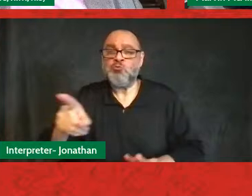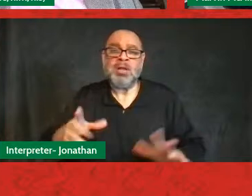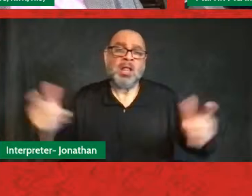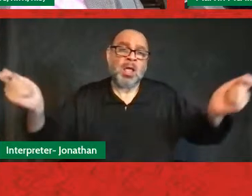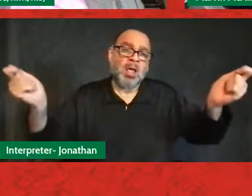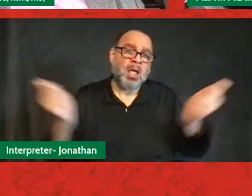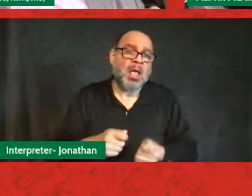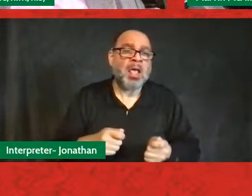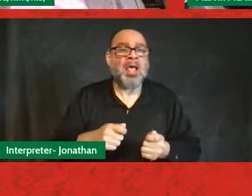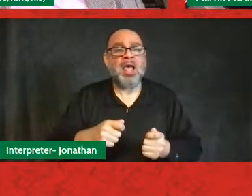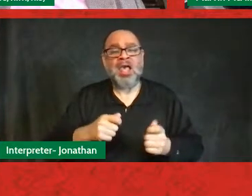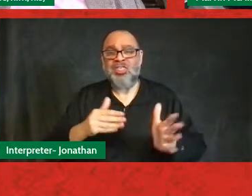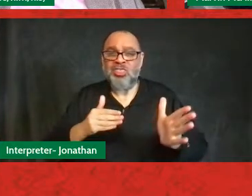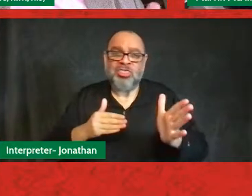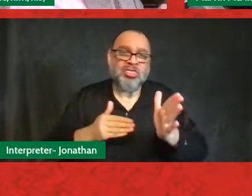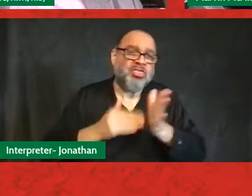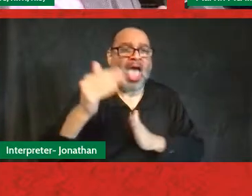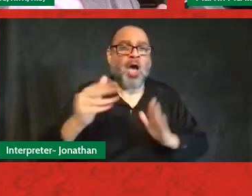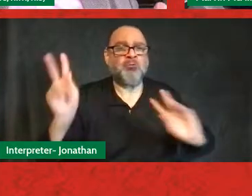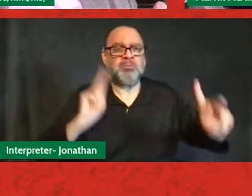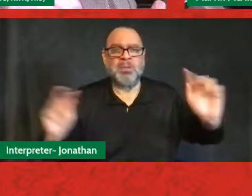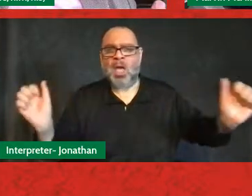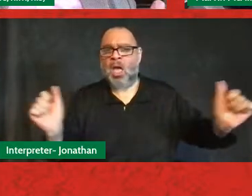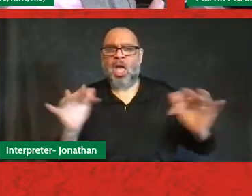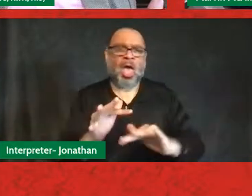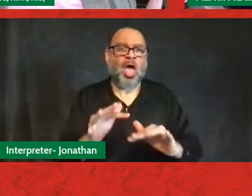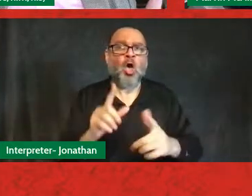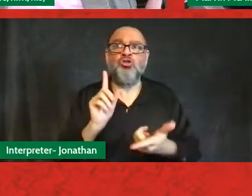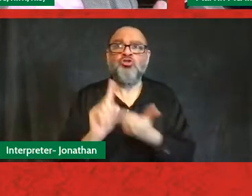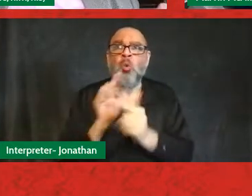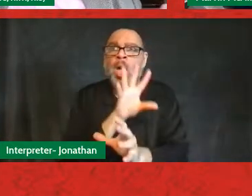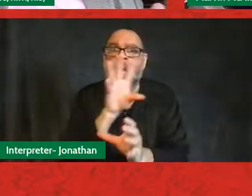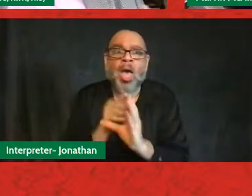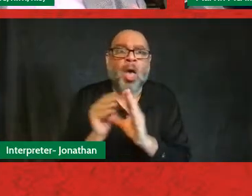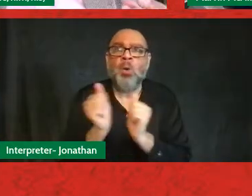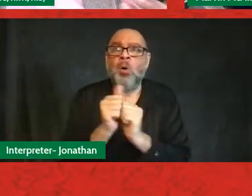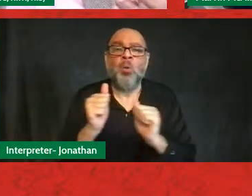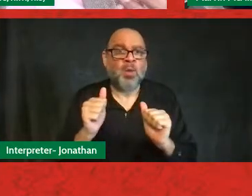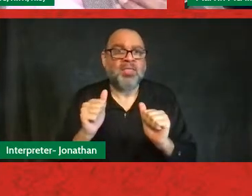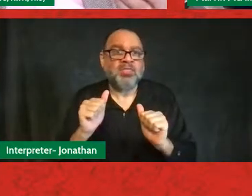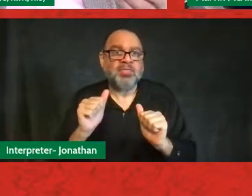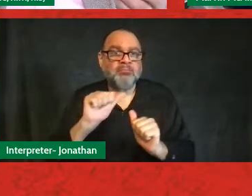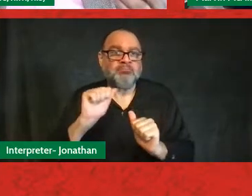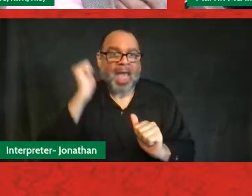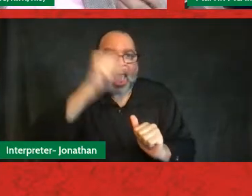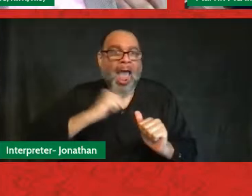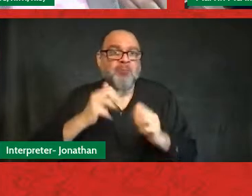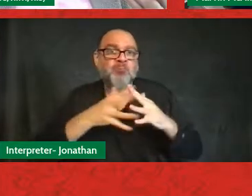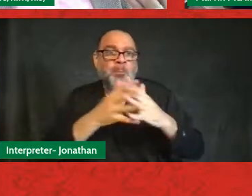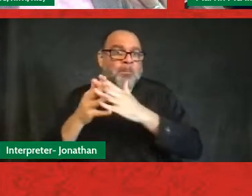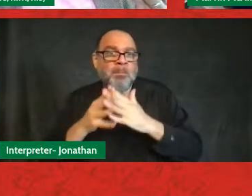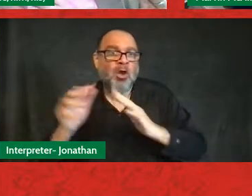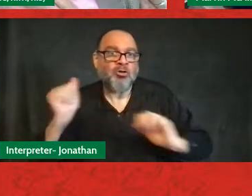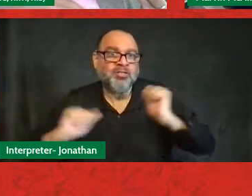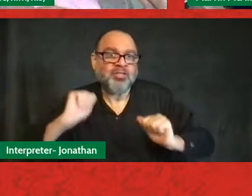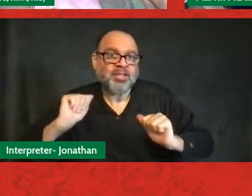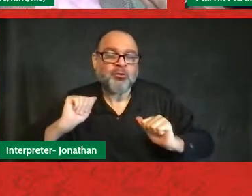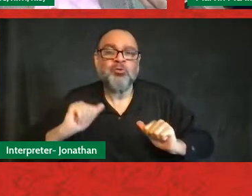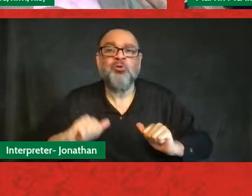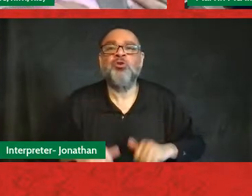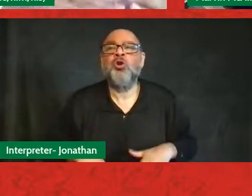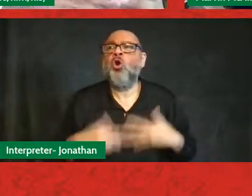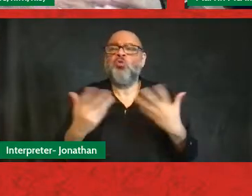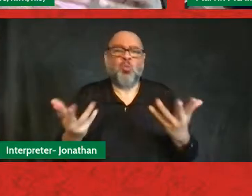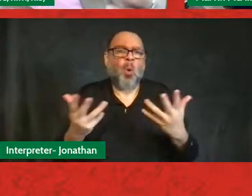people together to participate in African-American theater. And so when I think of that and think about William